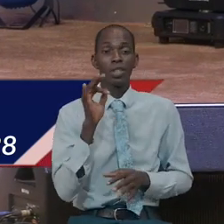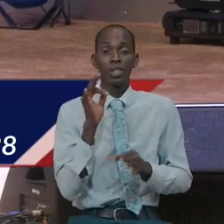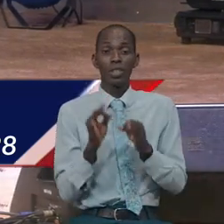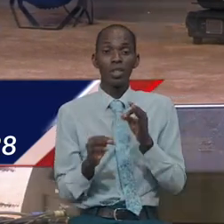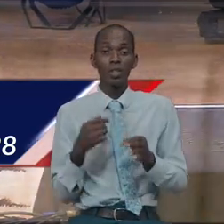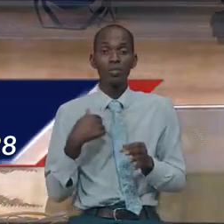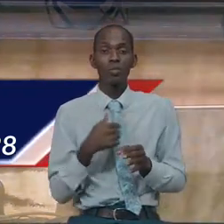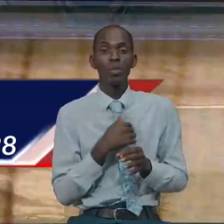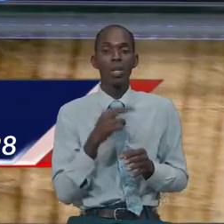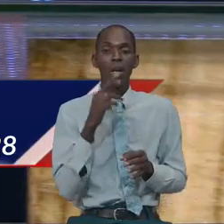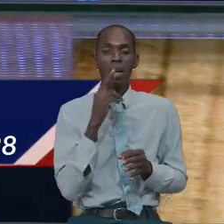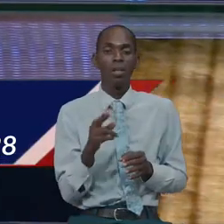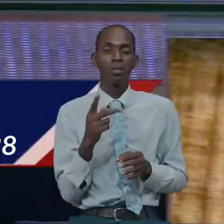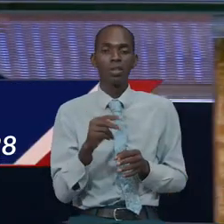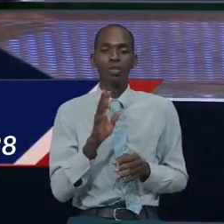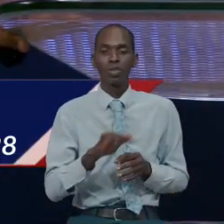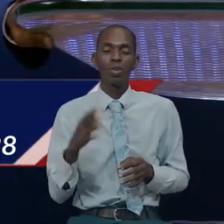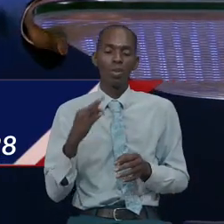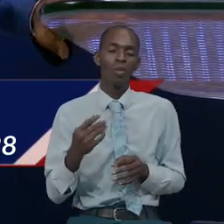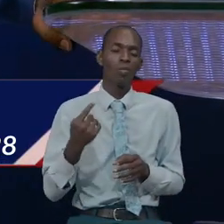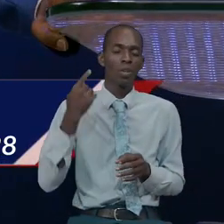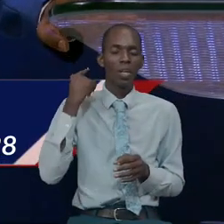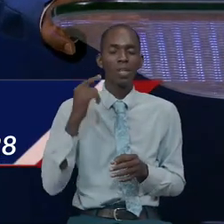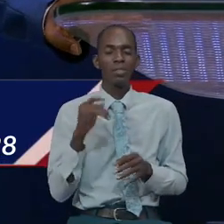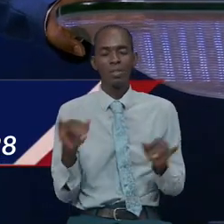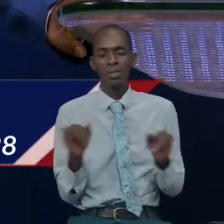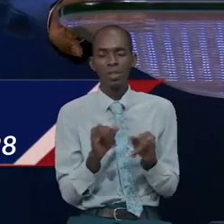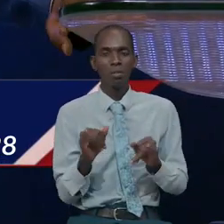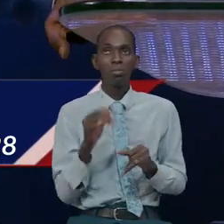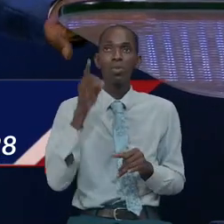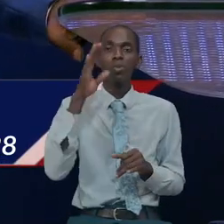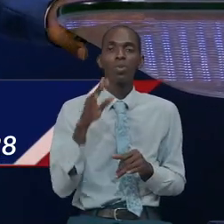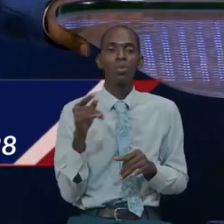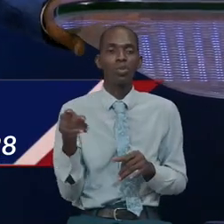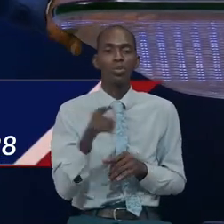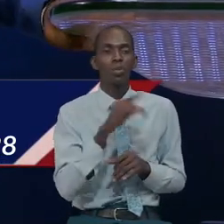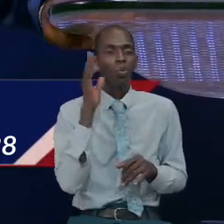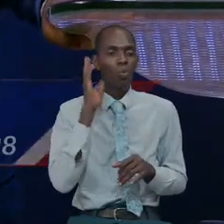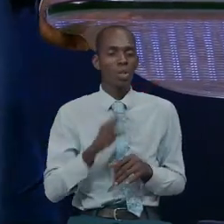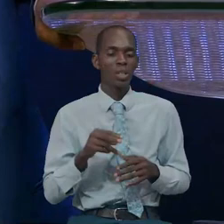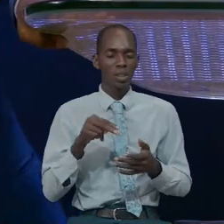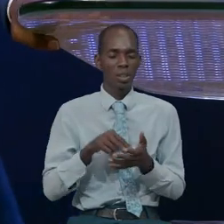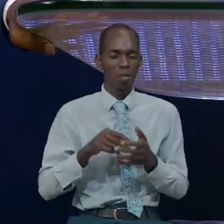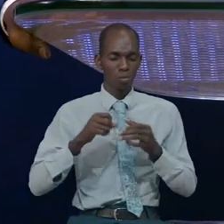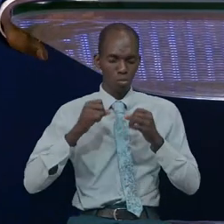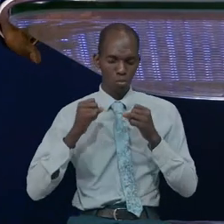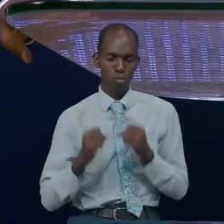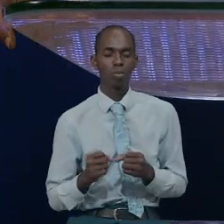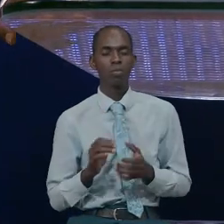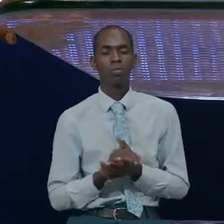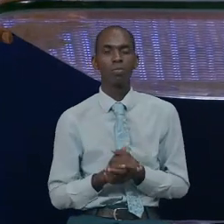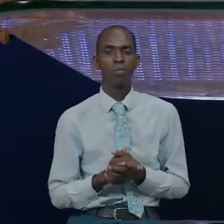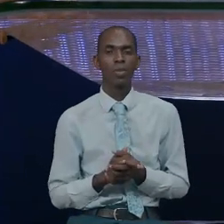of that same God, we'll be steadfast as long as we live. He called us into